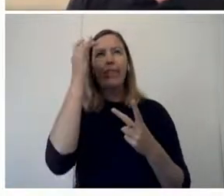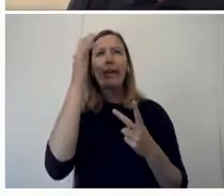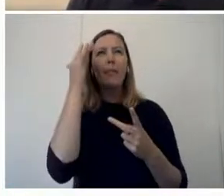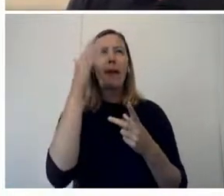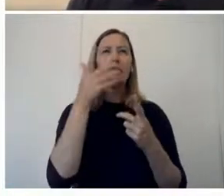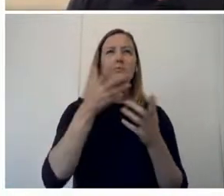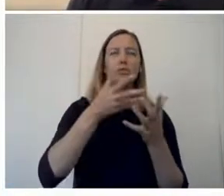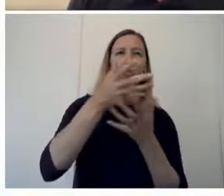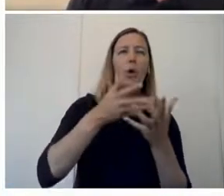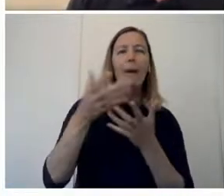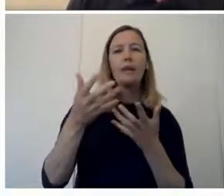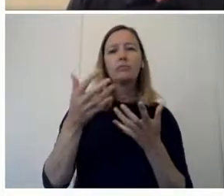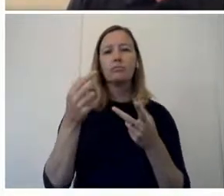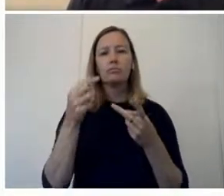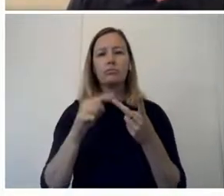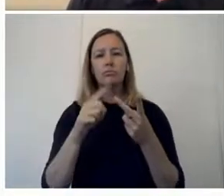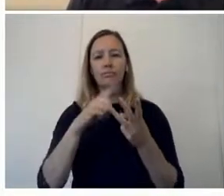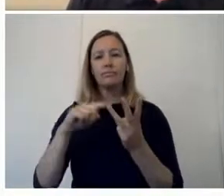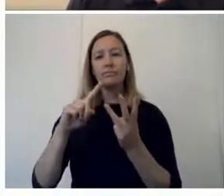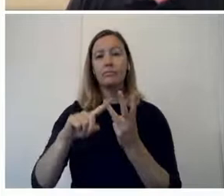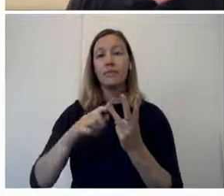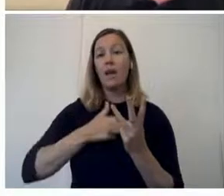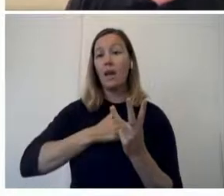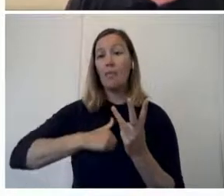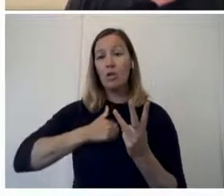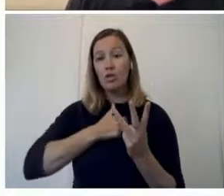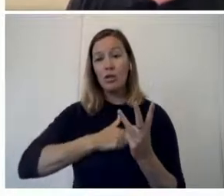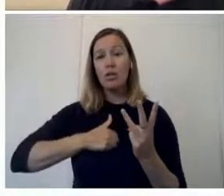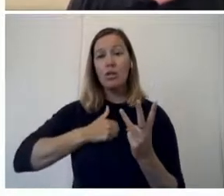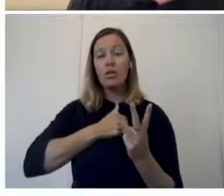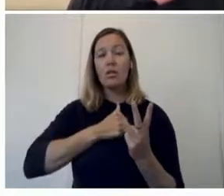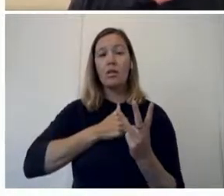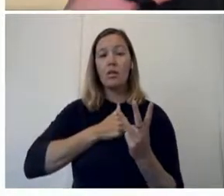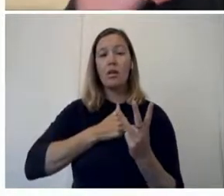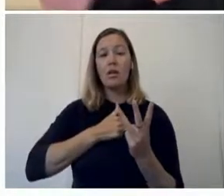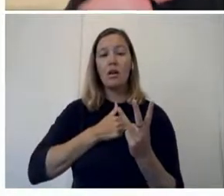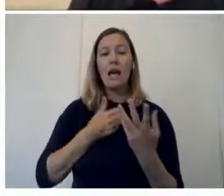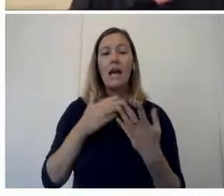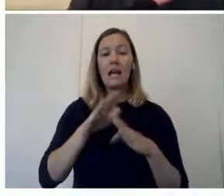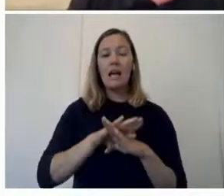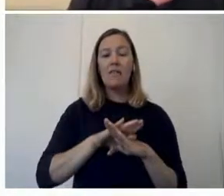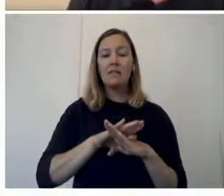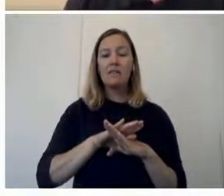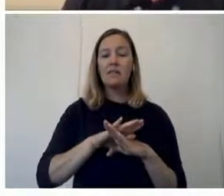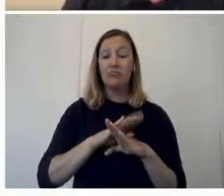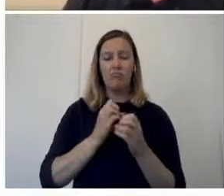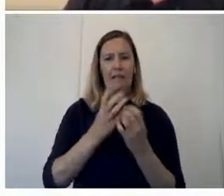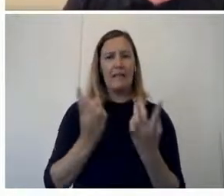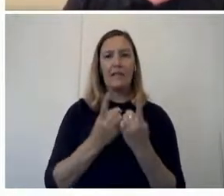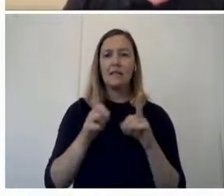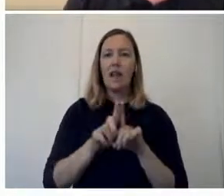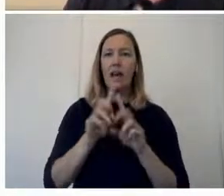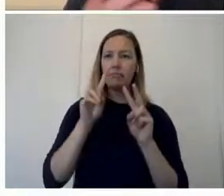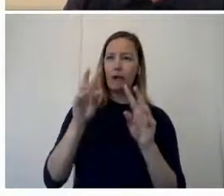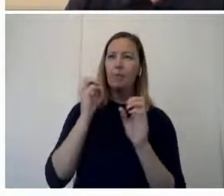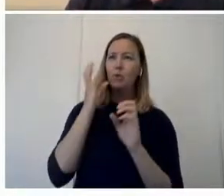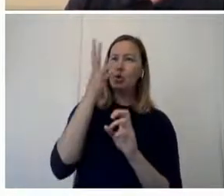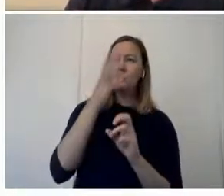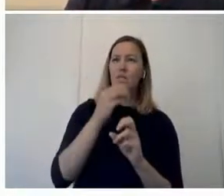about. Emotional, which it covers a lot of things. It can be aesthetic beauty. It can be personal